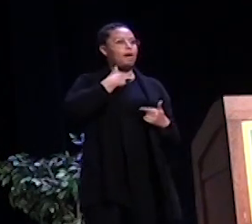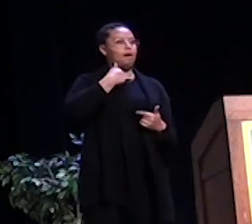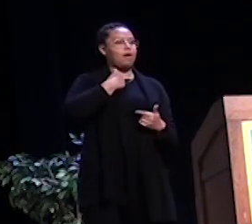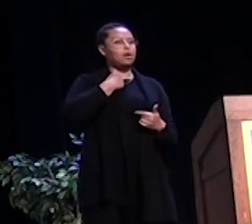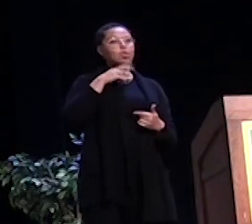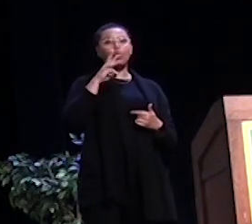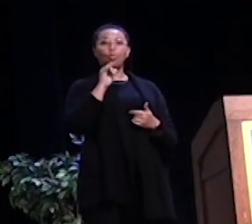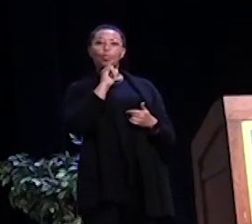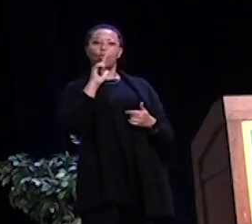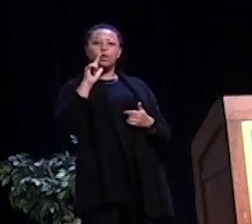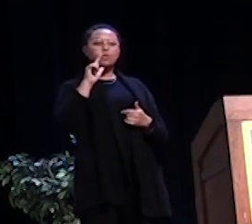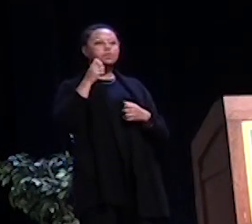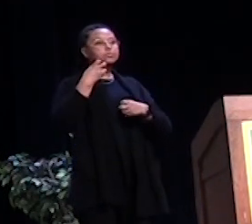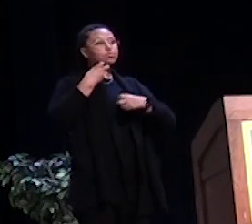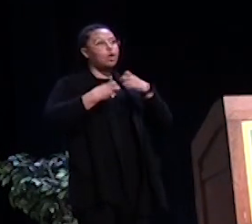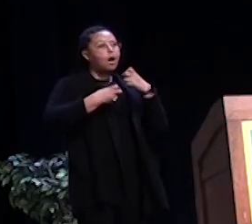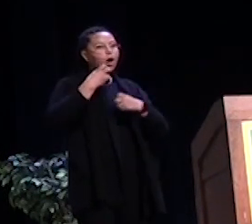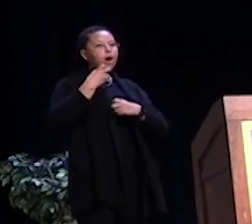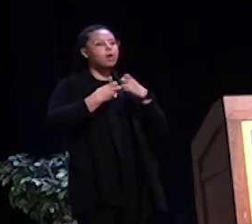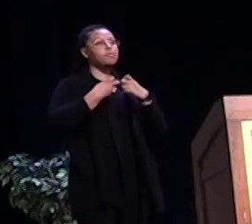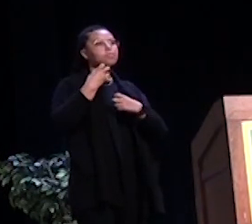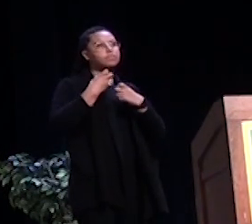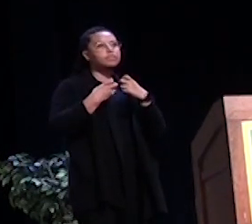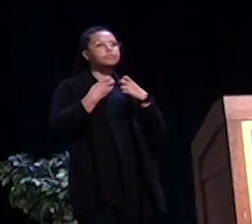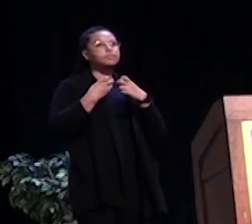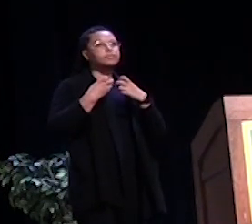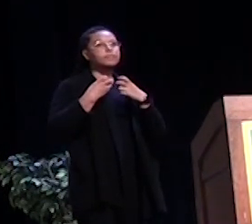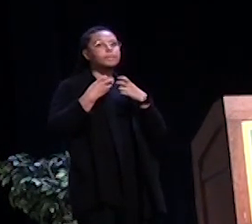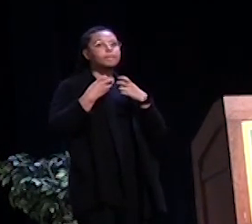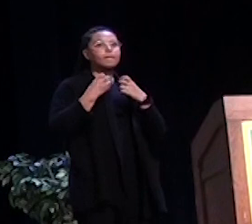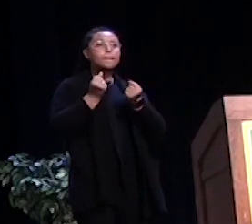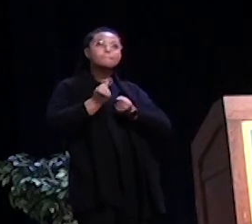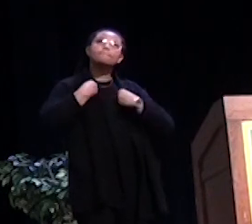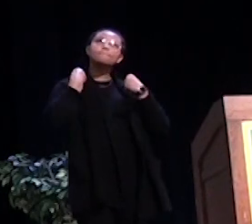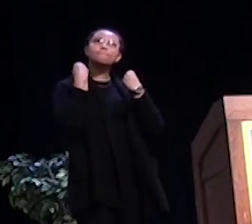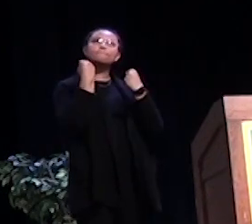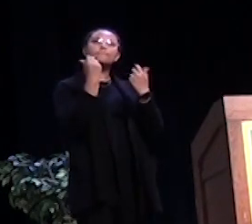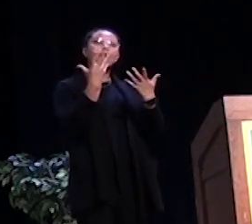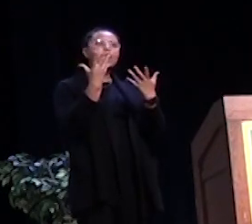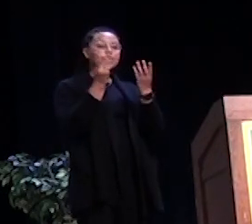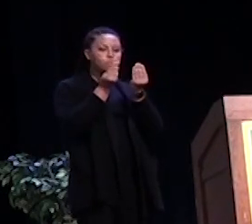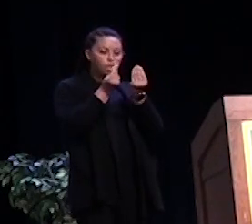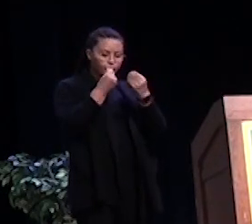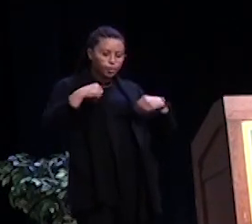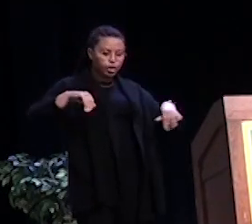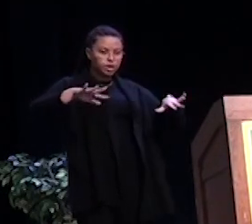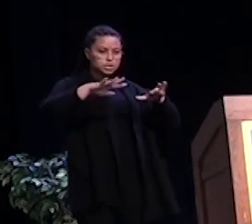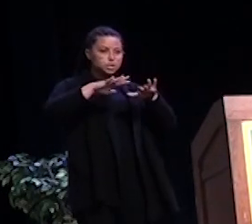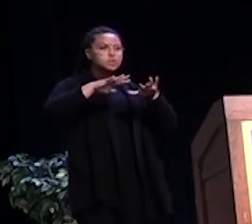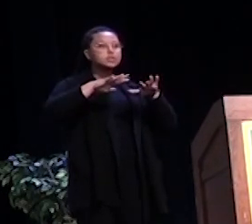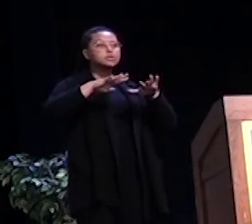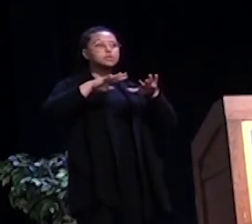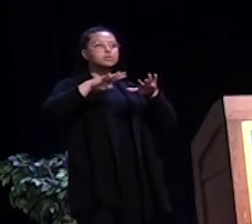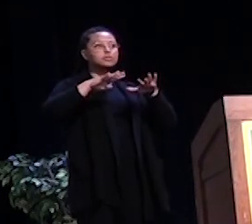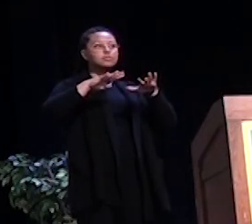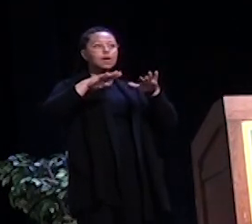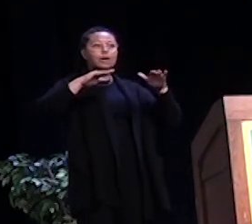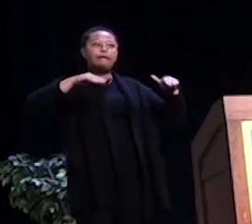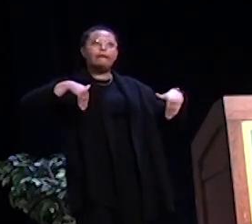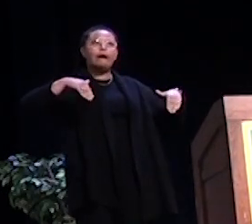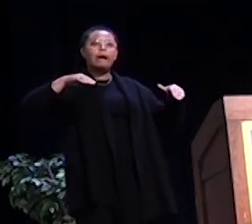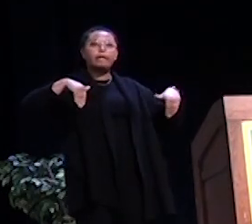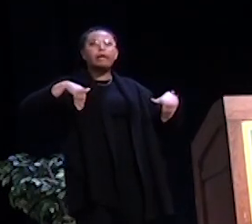this problem in the inner city with a numerous amount of properties that have not been